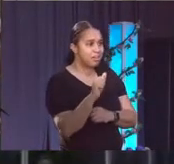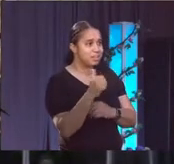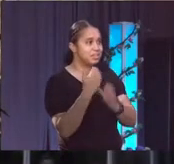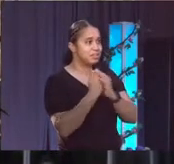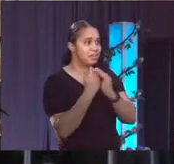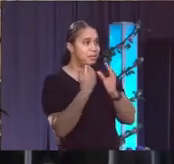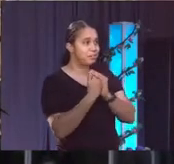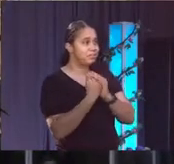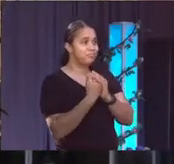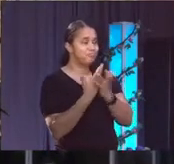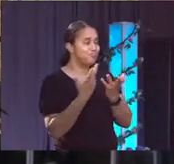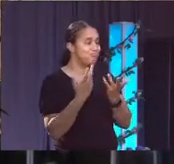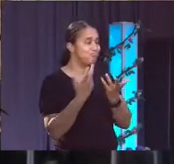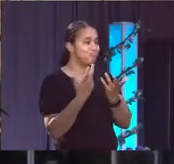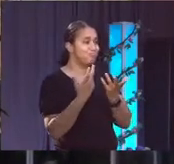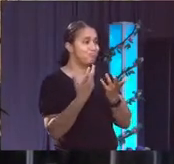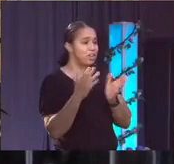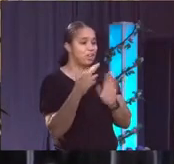Come on, help me talk somebody.